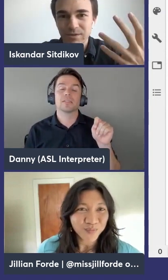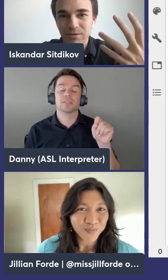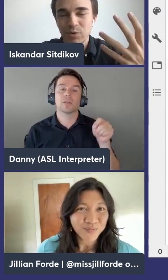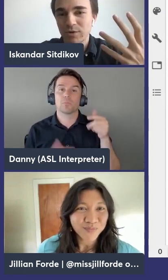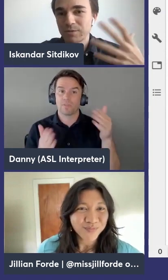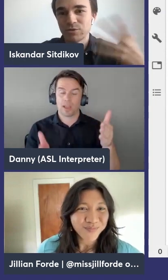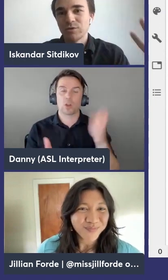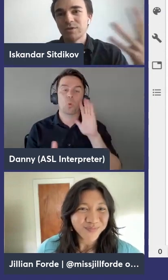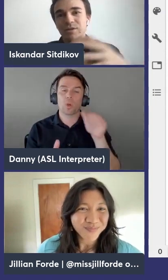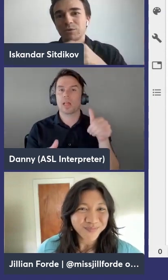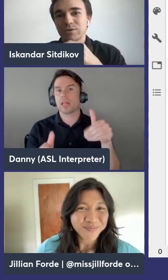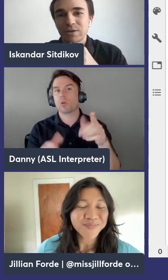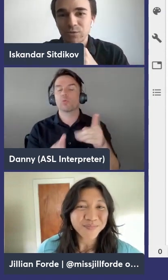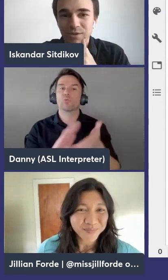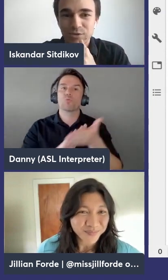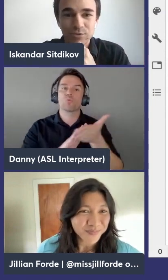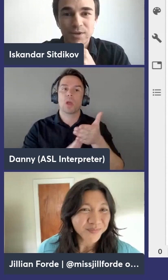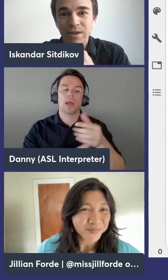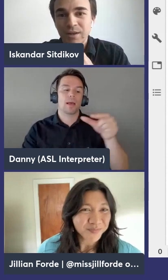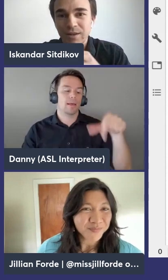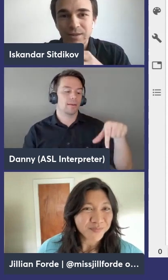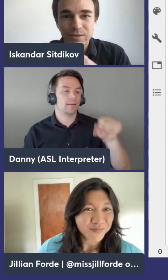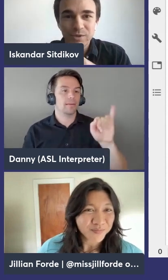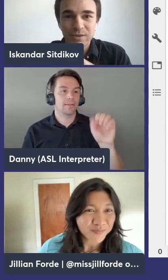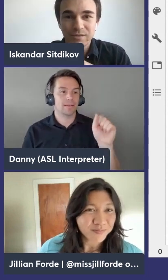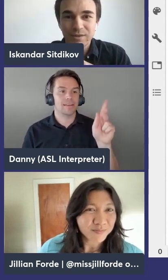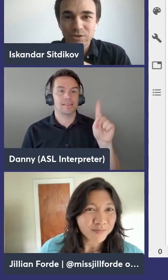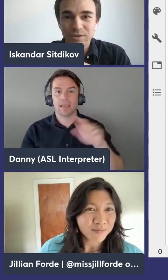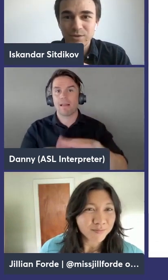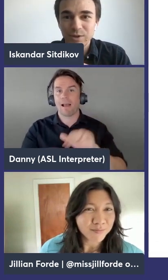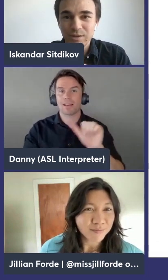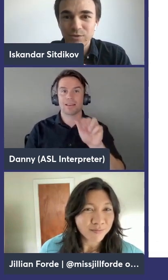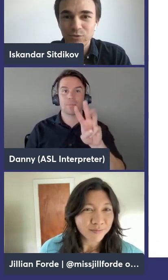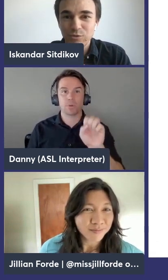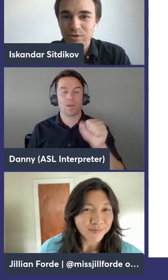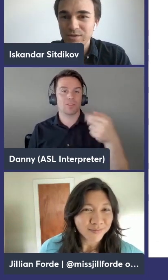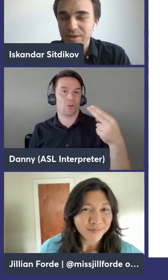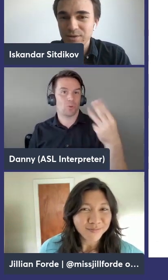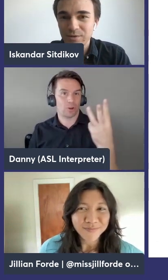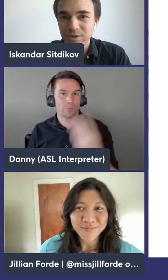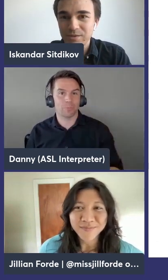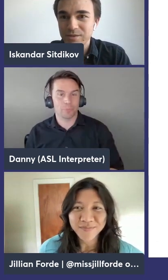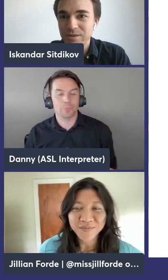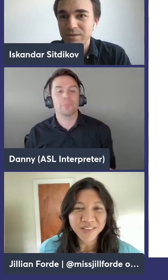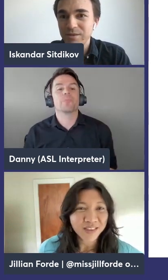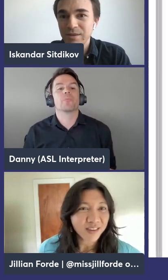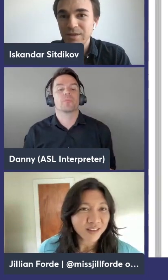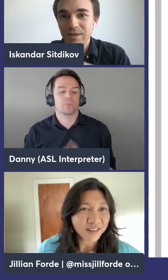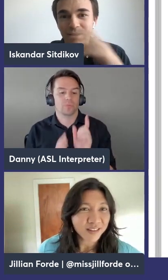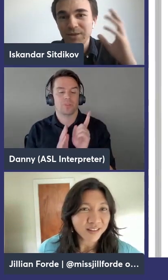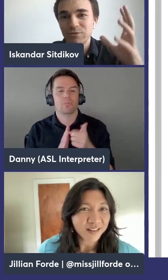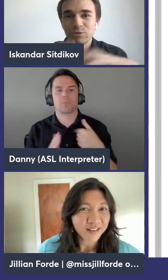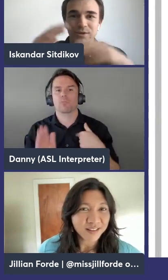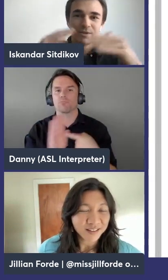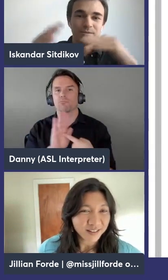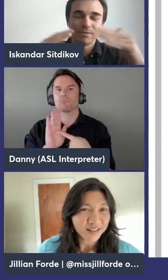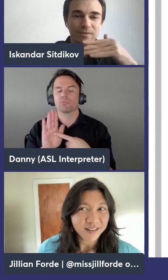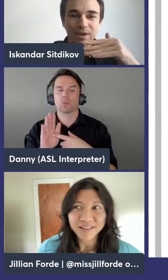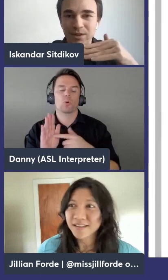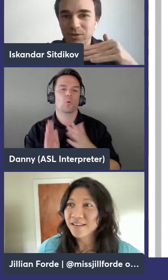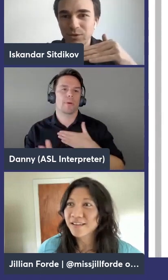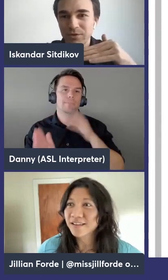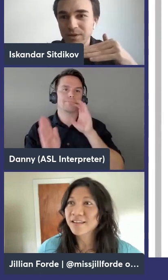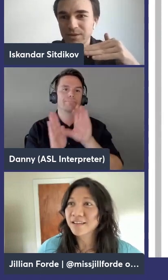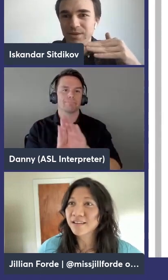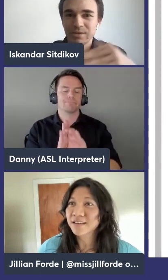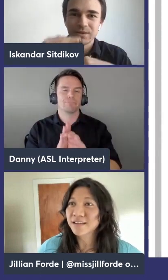Qiskit programs on AWS hardware. So let me actually quickly go through this diagram and see and give you like